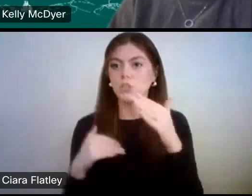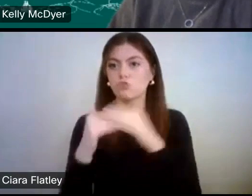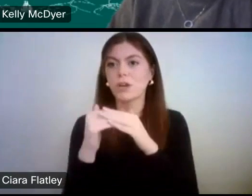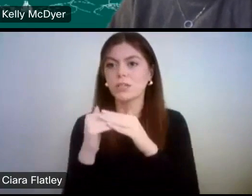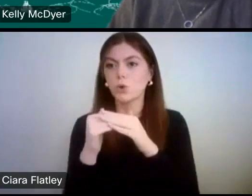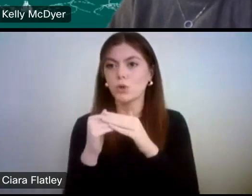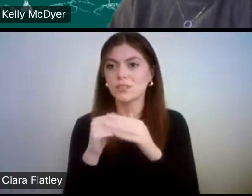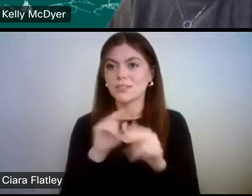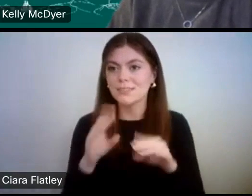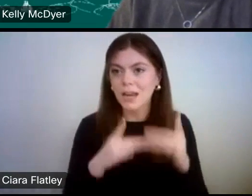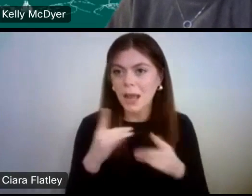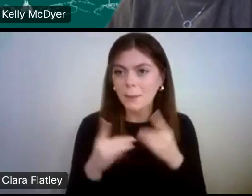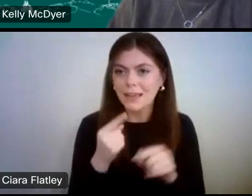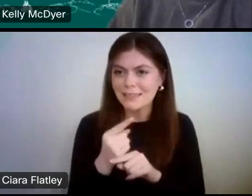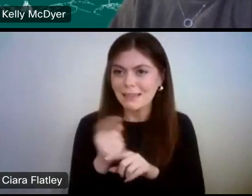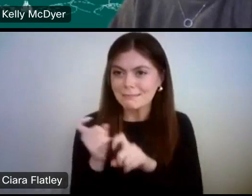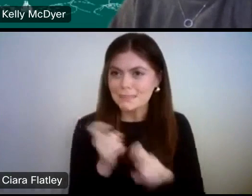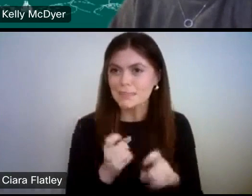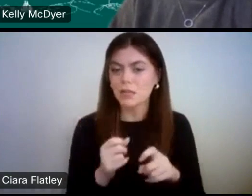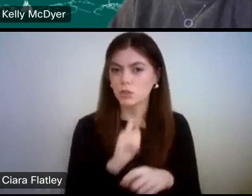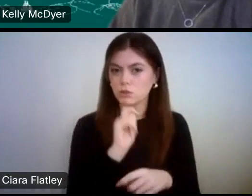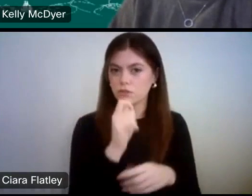still considered a notifiable incident?